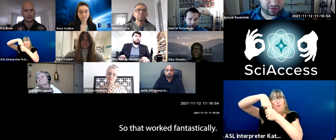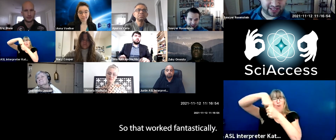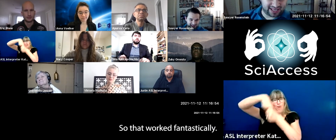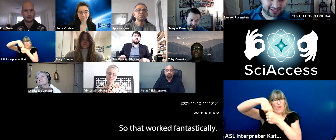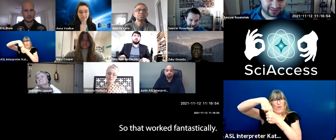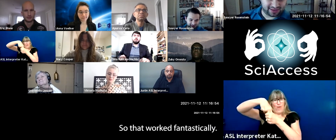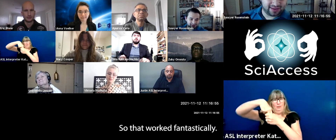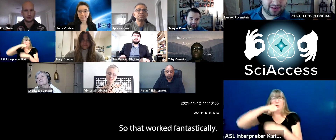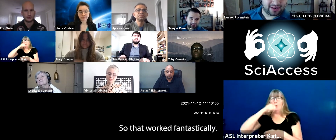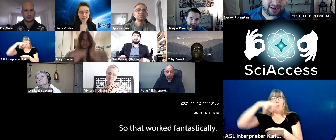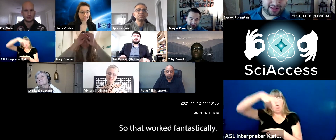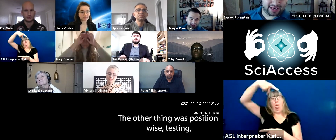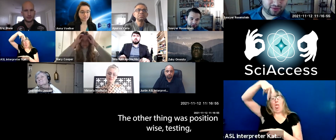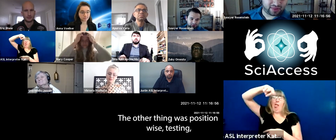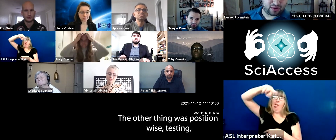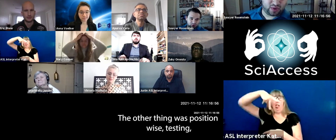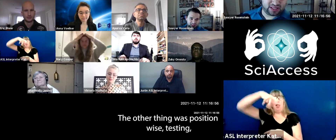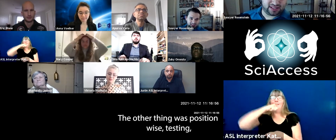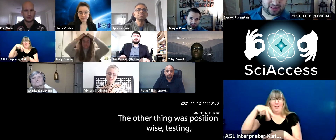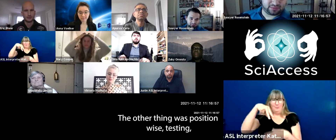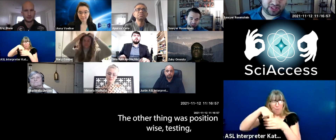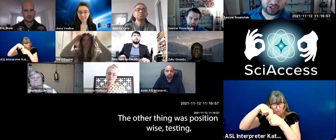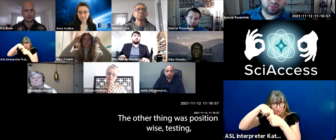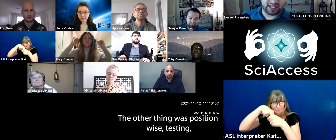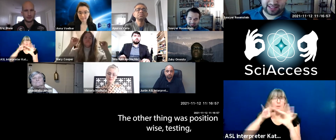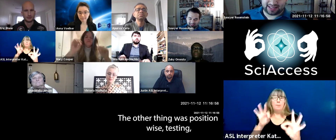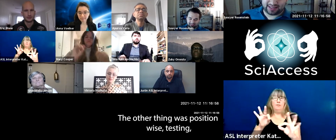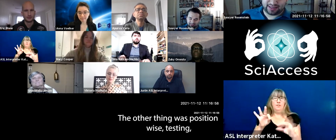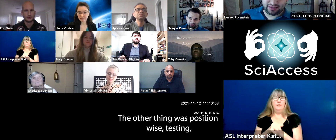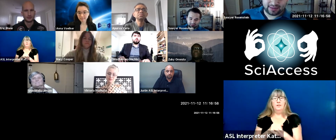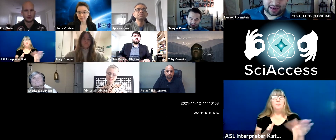that worked fantastically. The other thing was